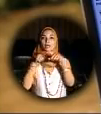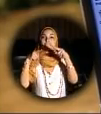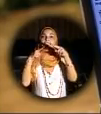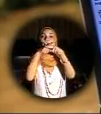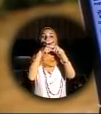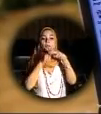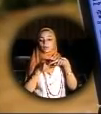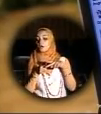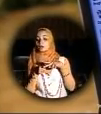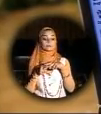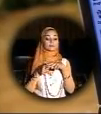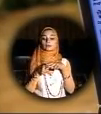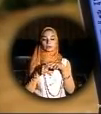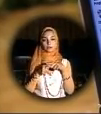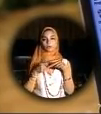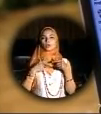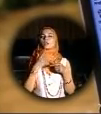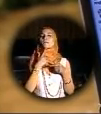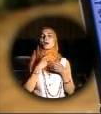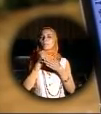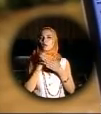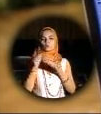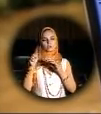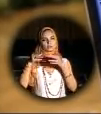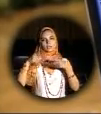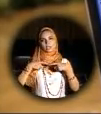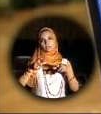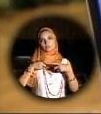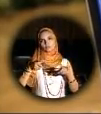to communicate remotely via audio calls, SMS, and emails.